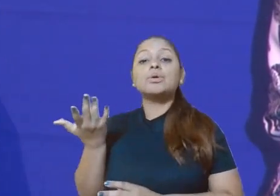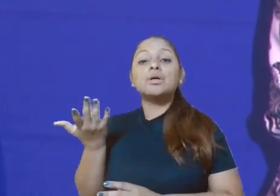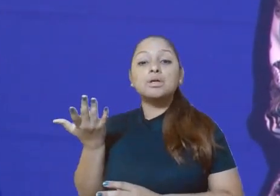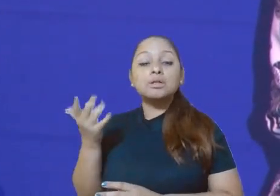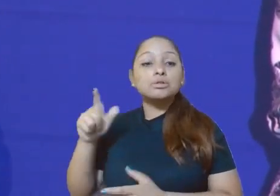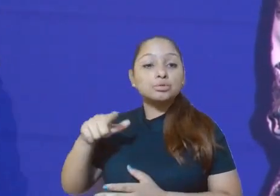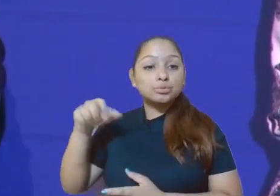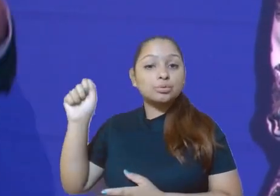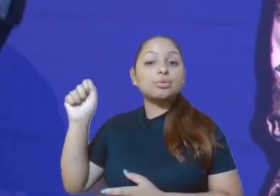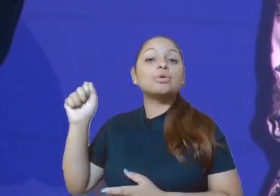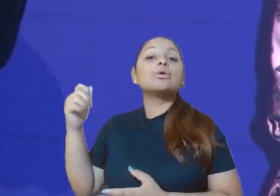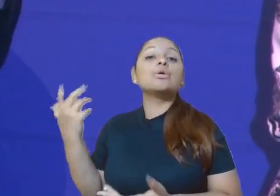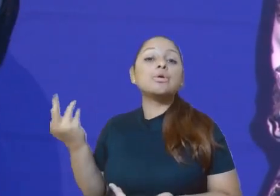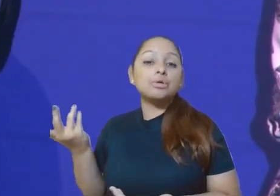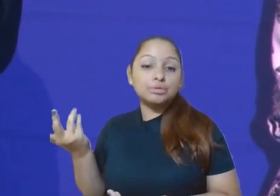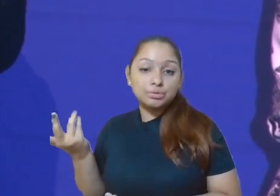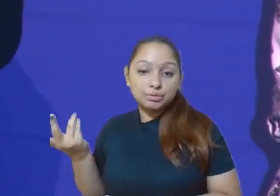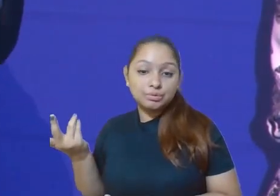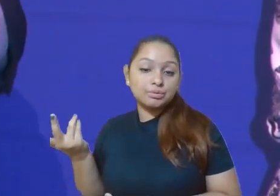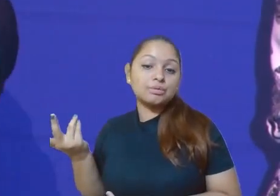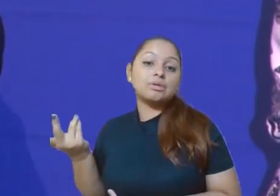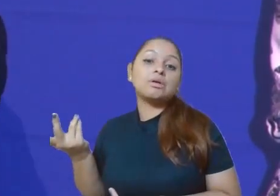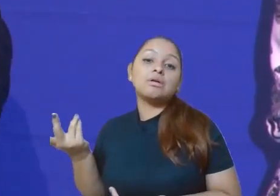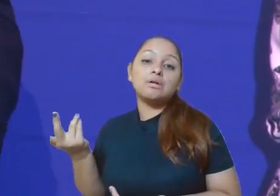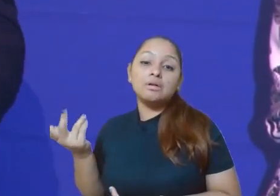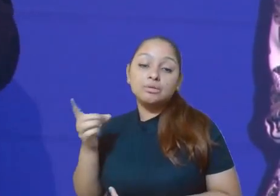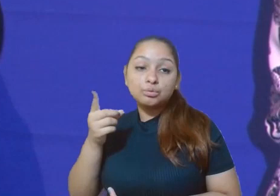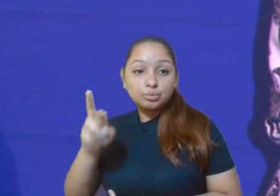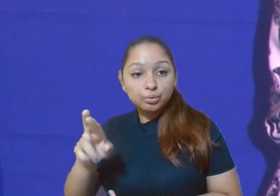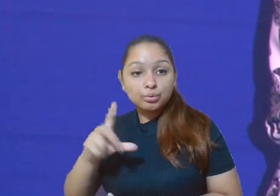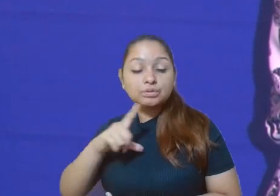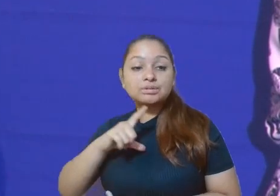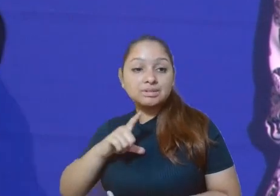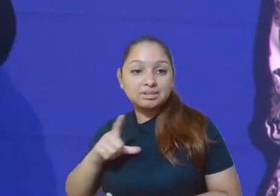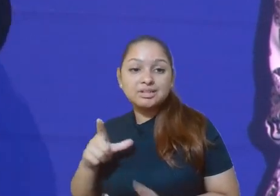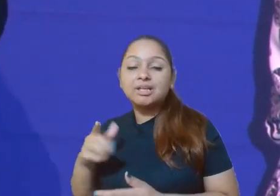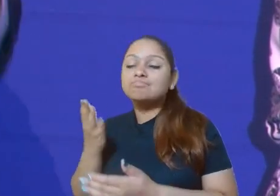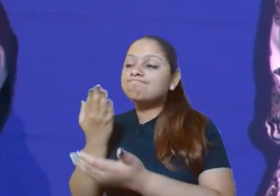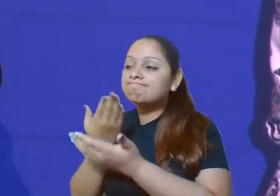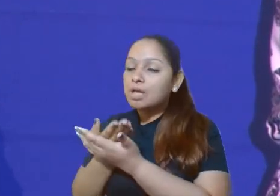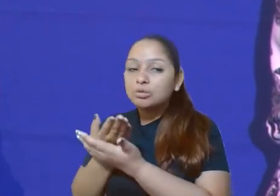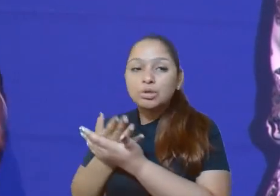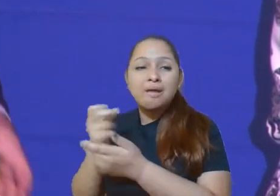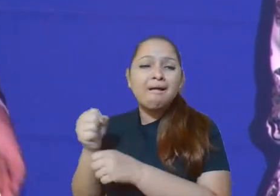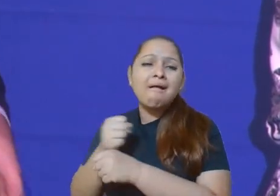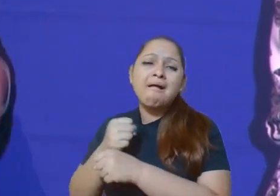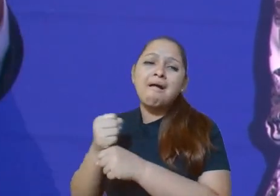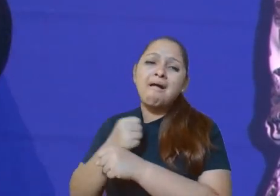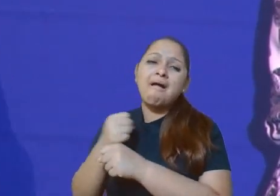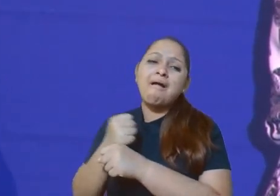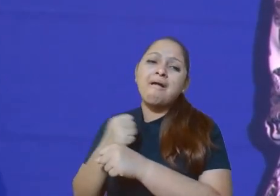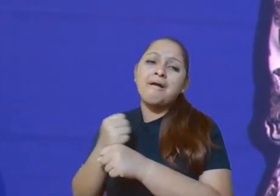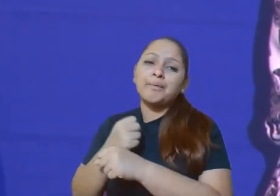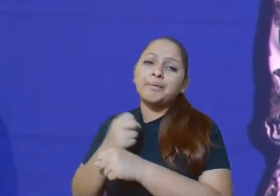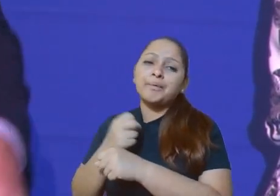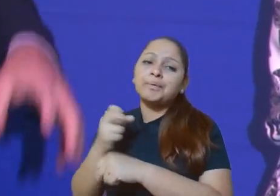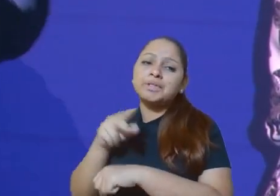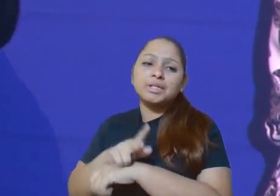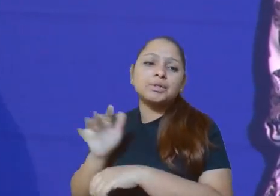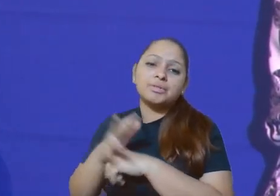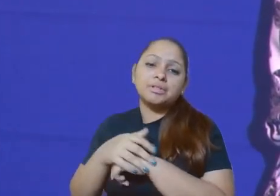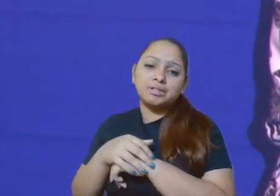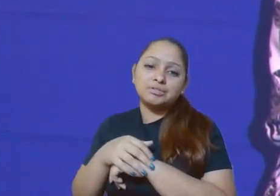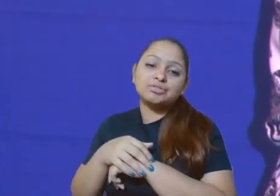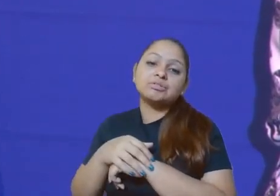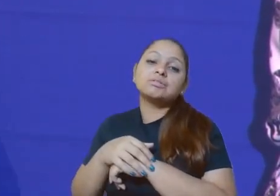PhDs and have specializations after years of study inside an university or a research center that